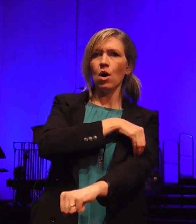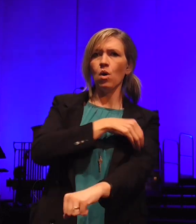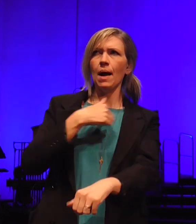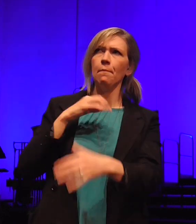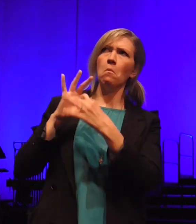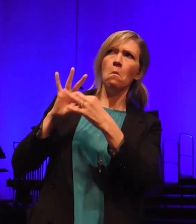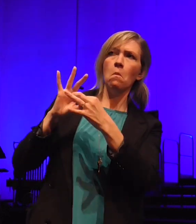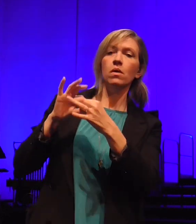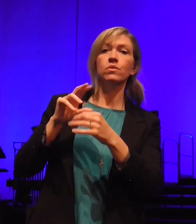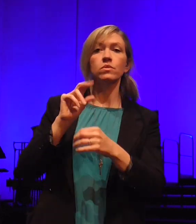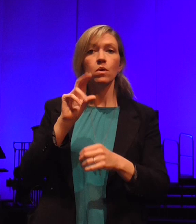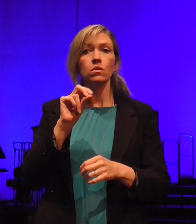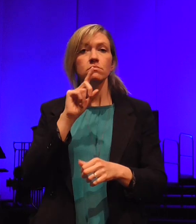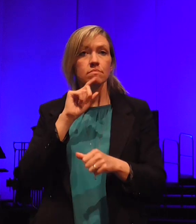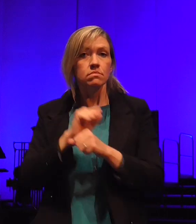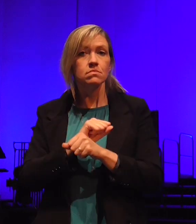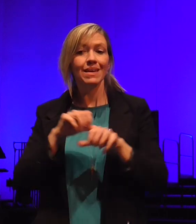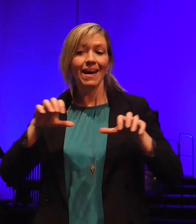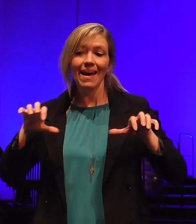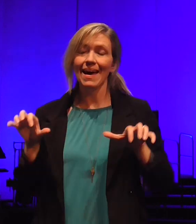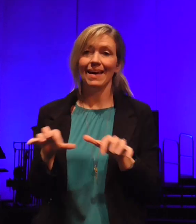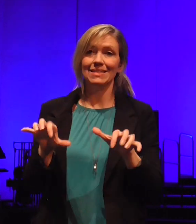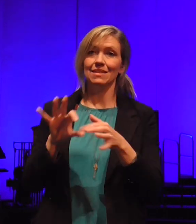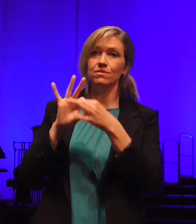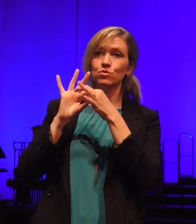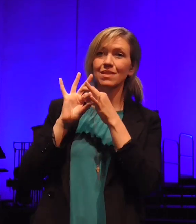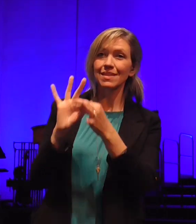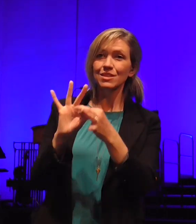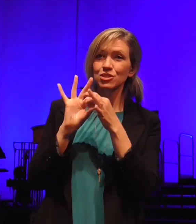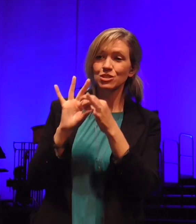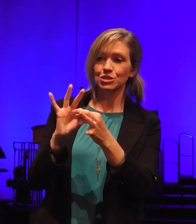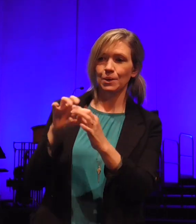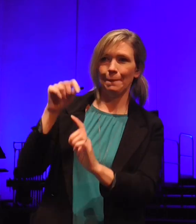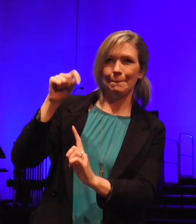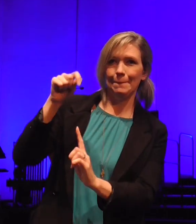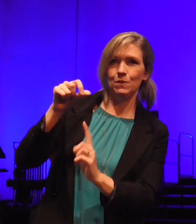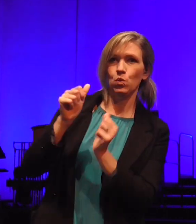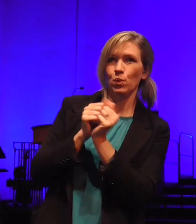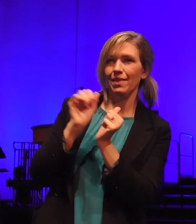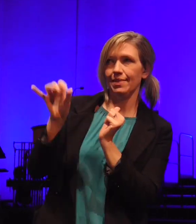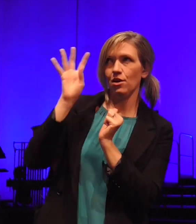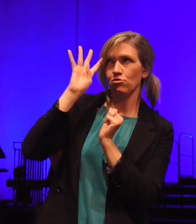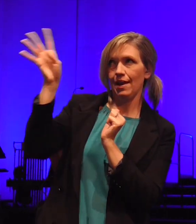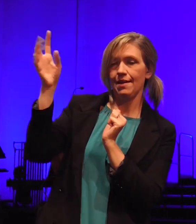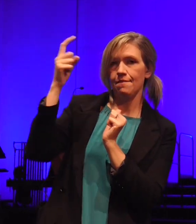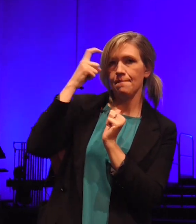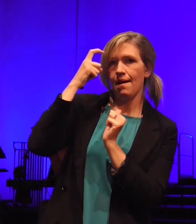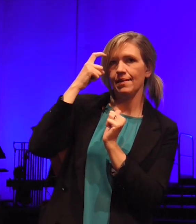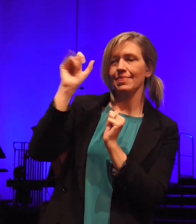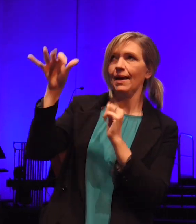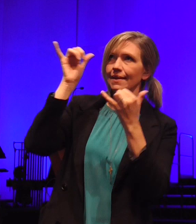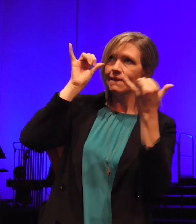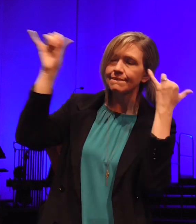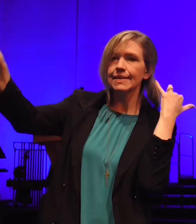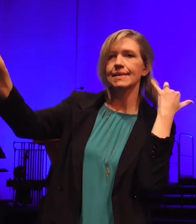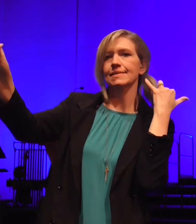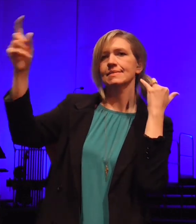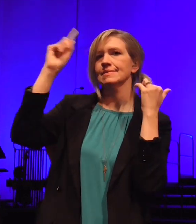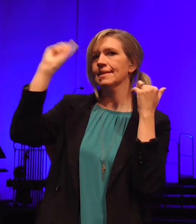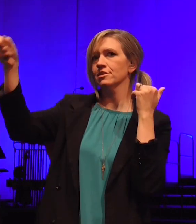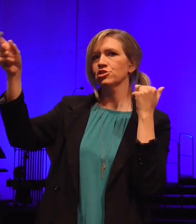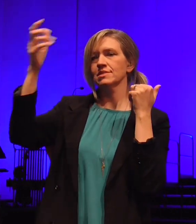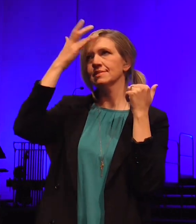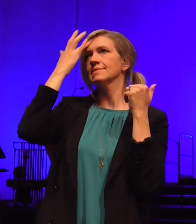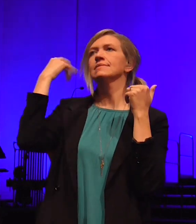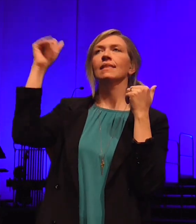you're connected to it. It's about having an active relationship with this creative mind, this infinite intelligence,